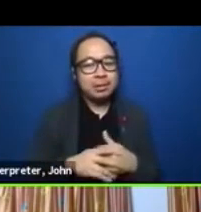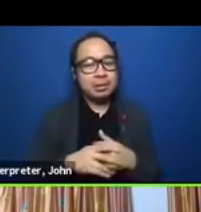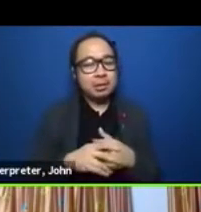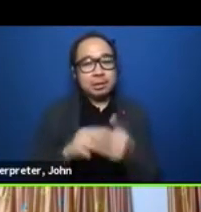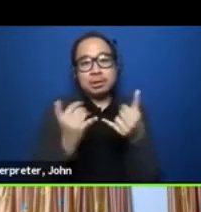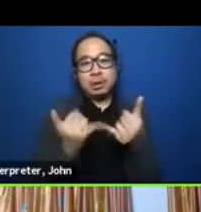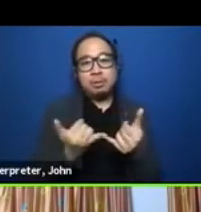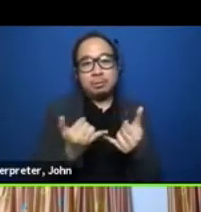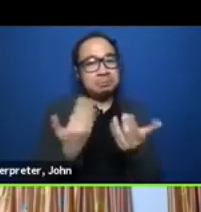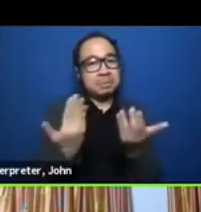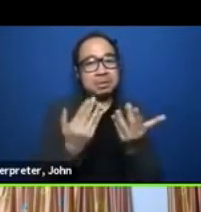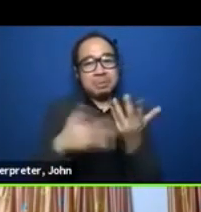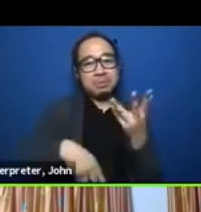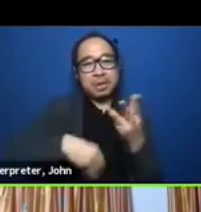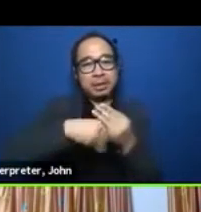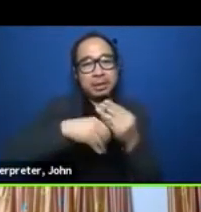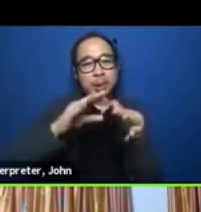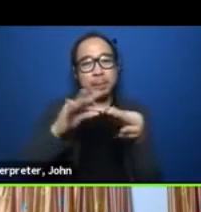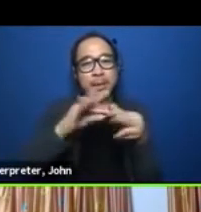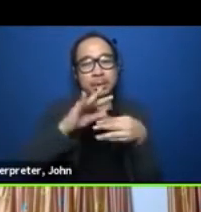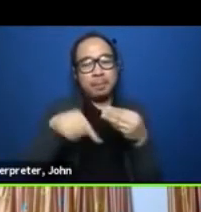like to comment also on it?